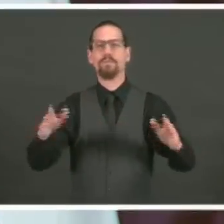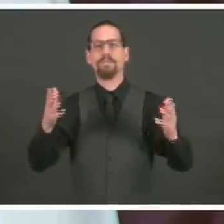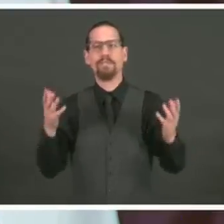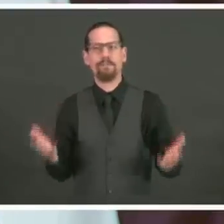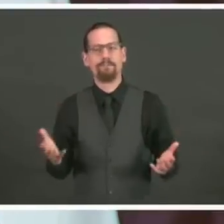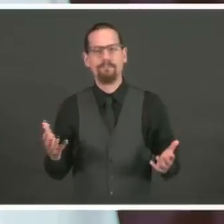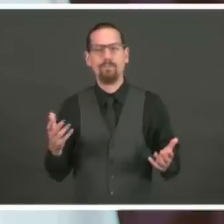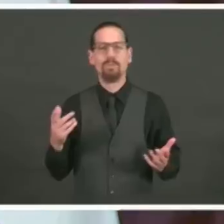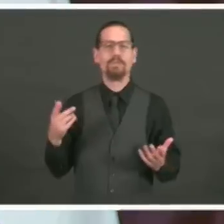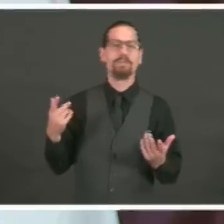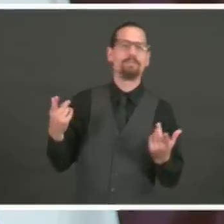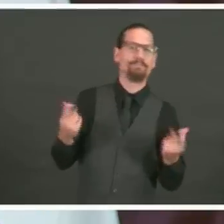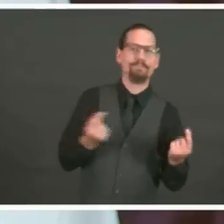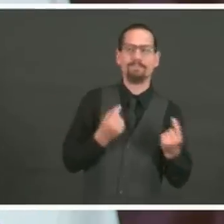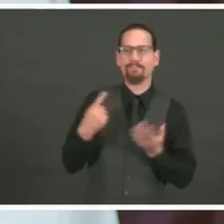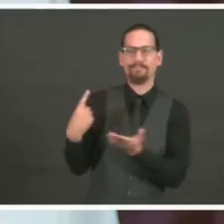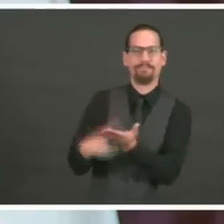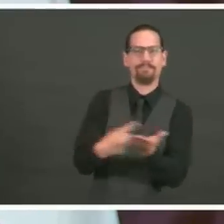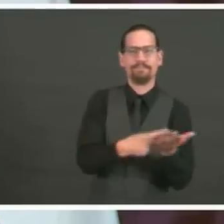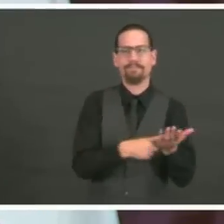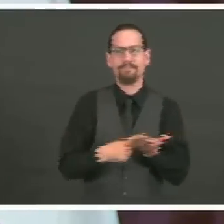schools after they've opened.